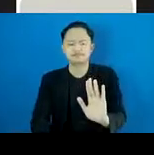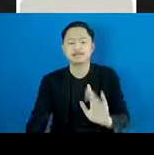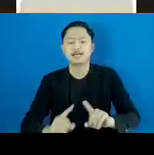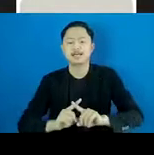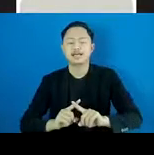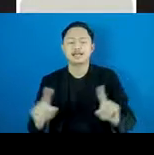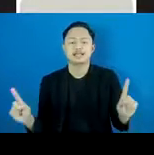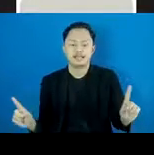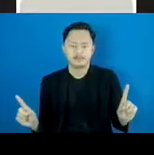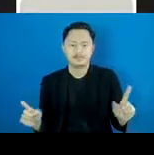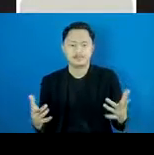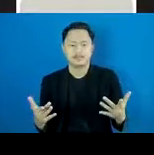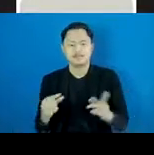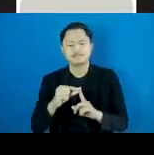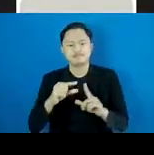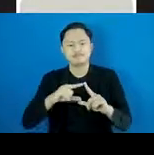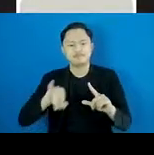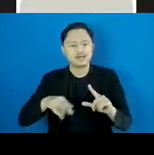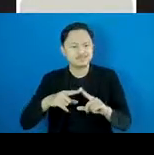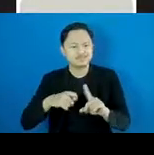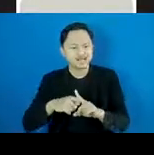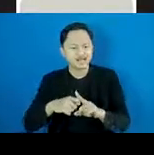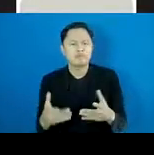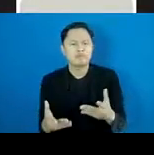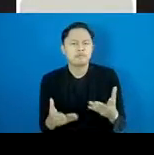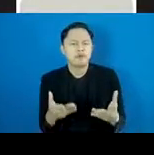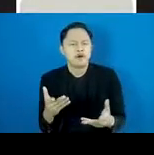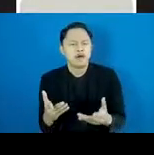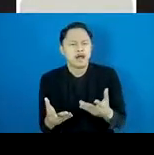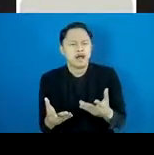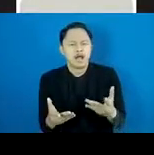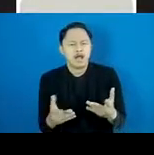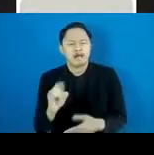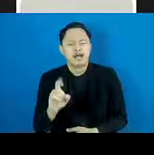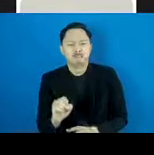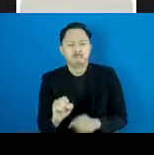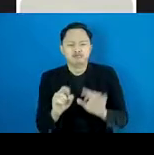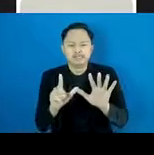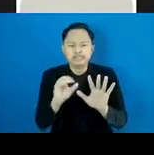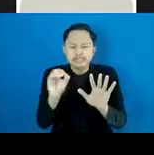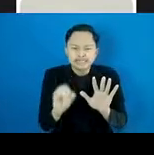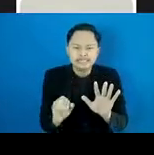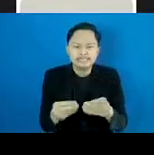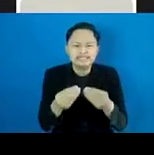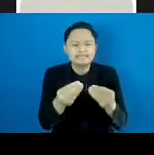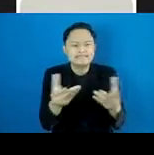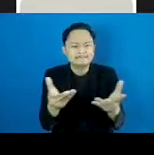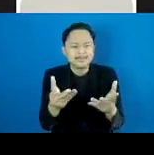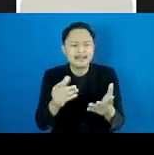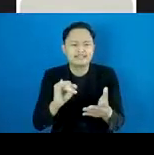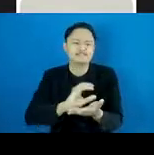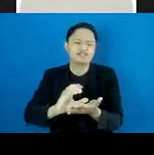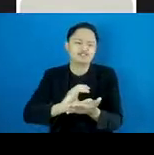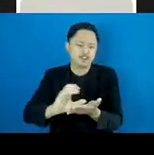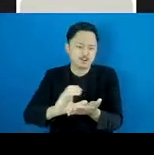for this subsidy will be only 5.7%. So therefore, they will also be happy to avail this subsidy because